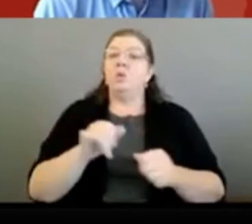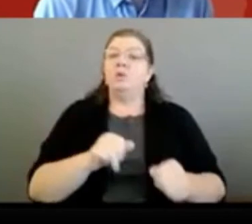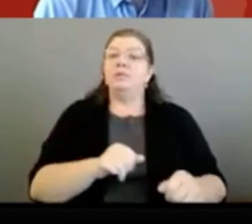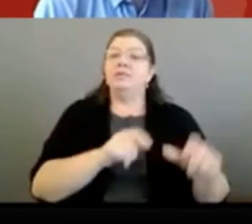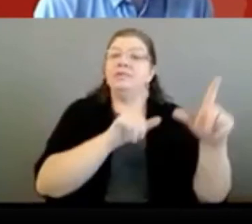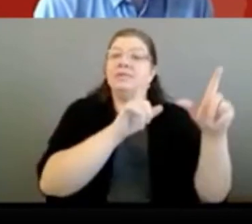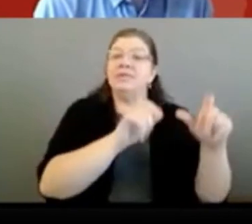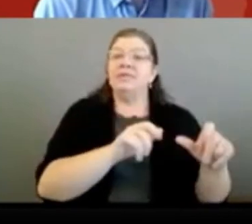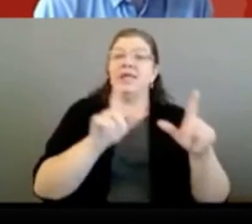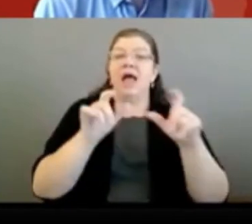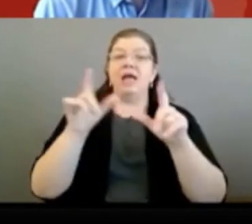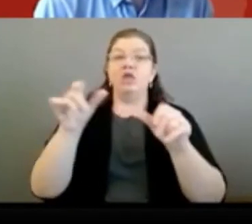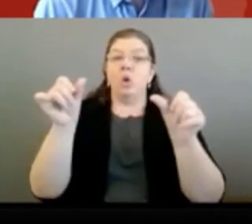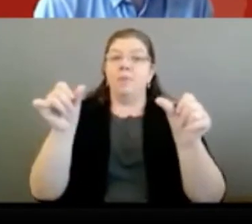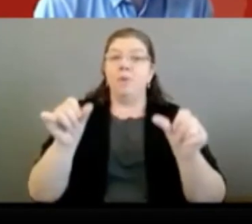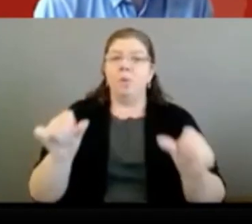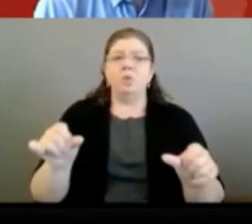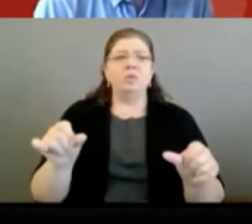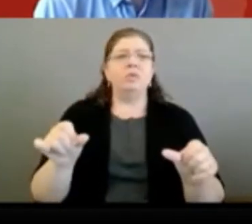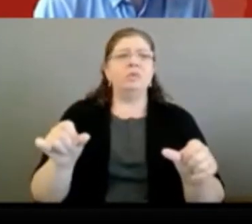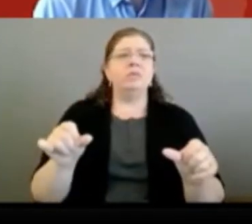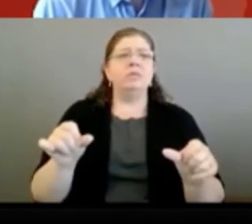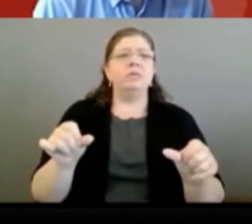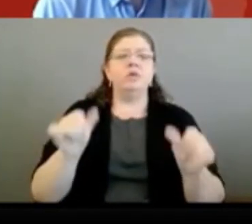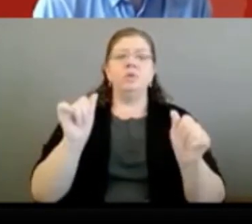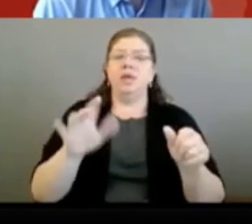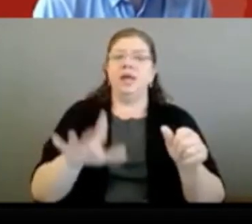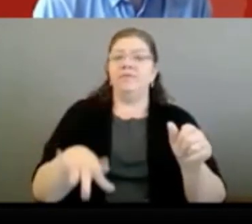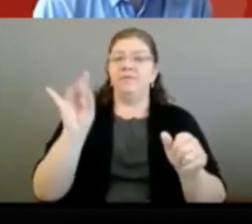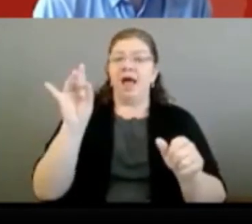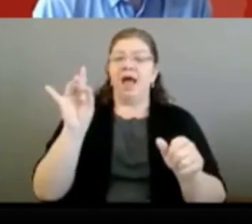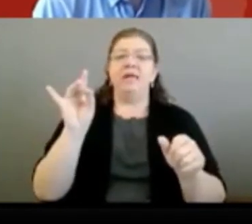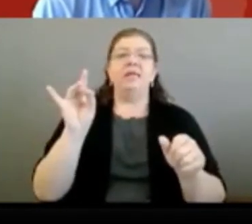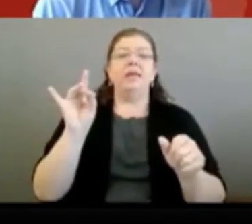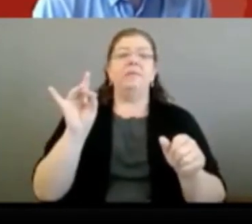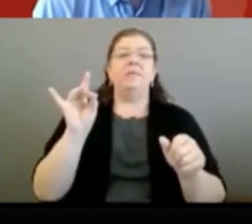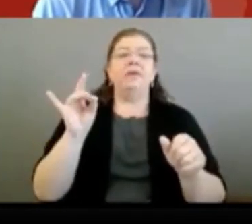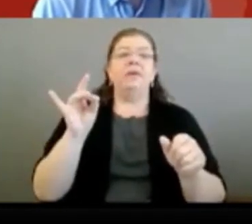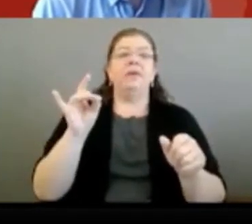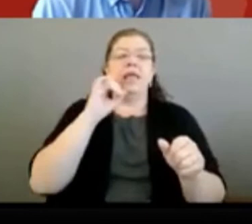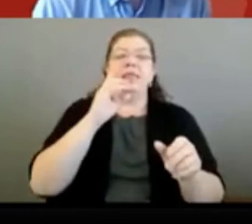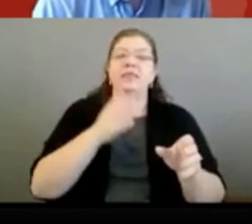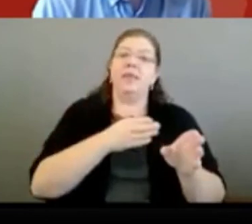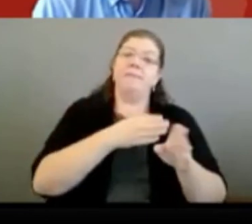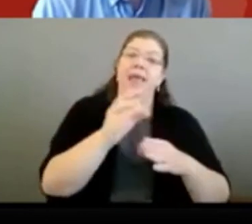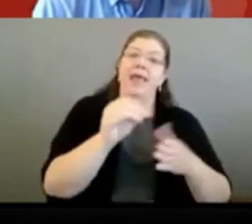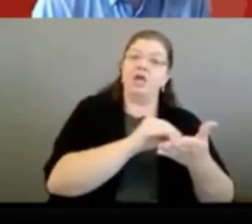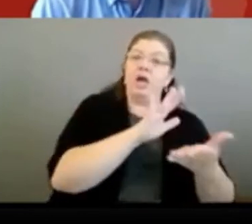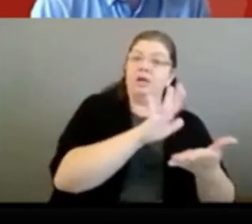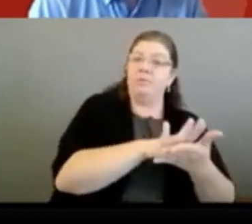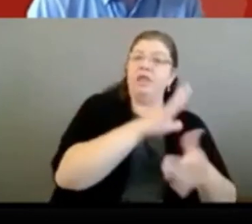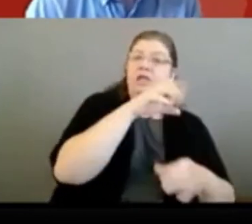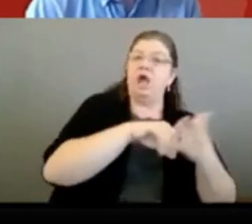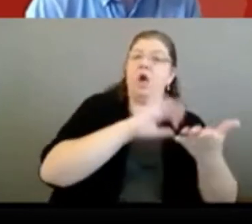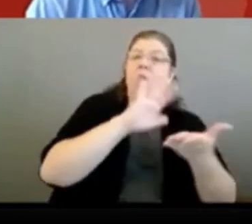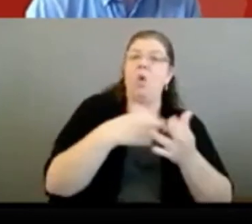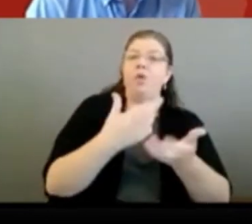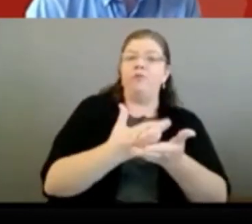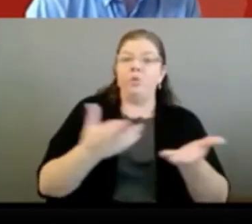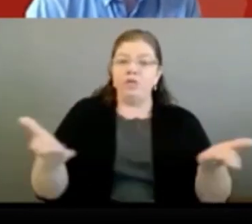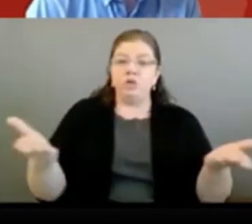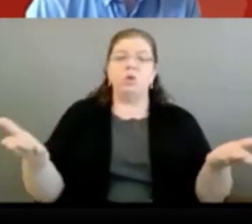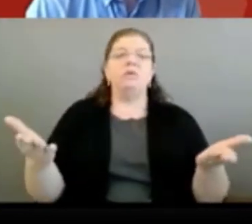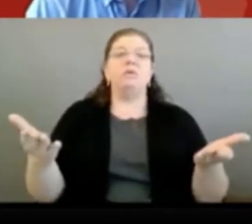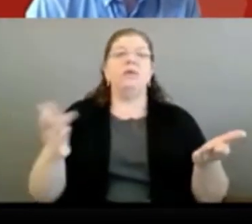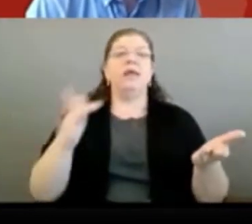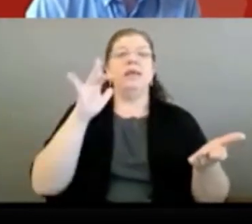people had posted where these slides are. You can find these slides, again, in the main document that contains all of our resources. And if you click on the one